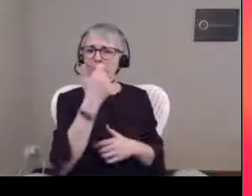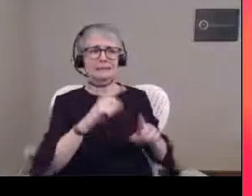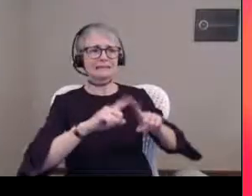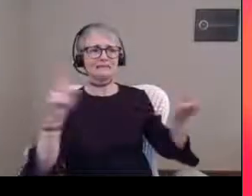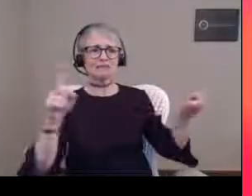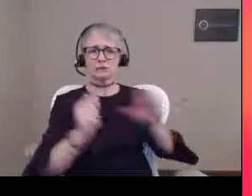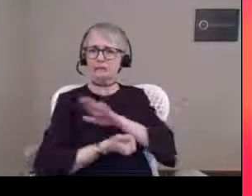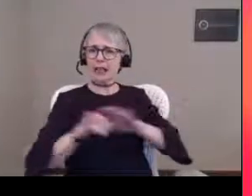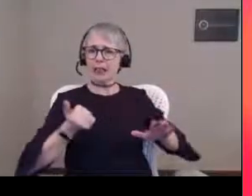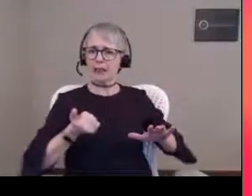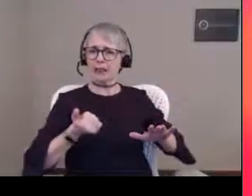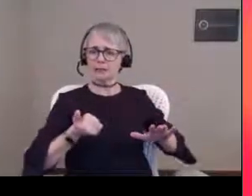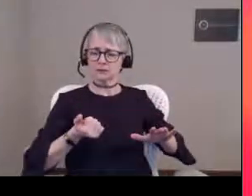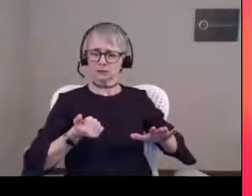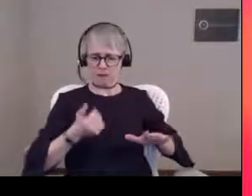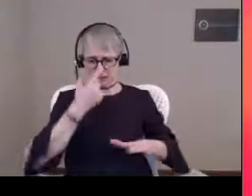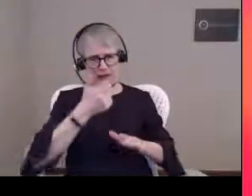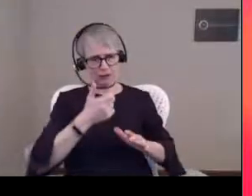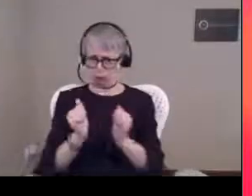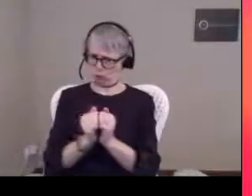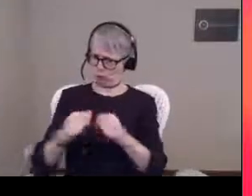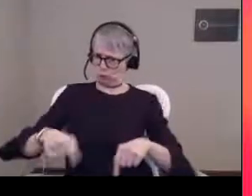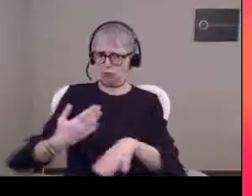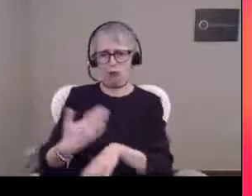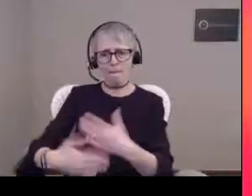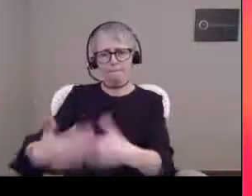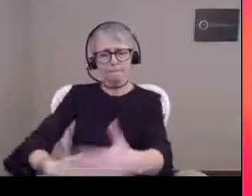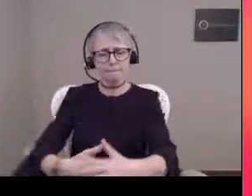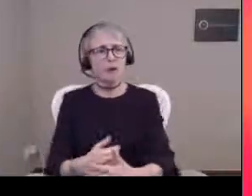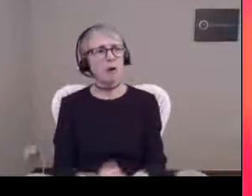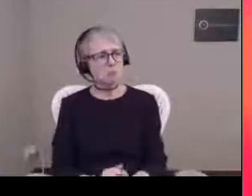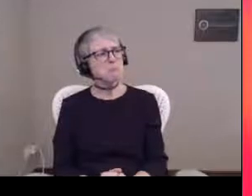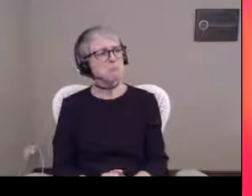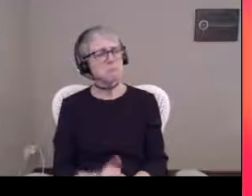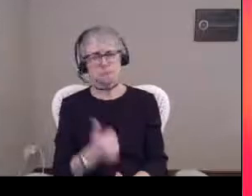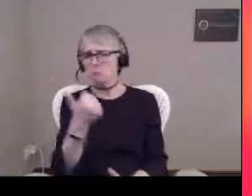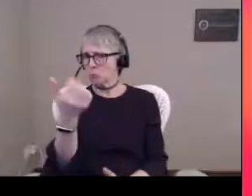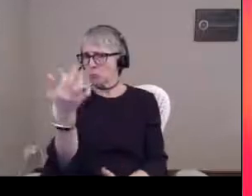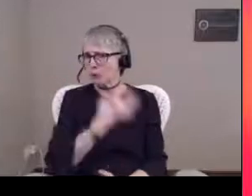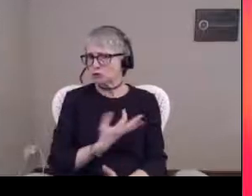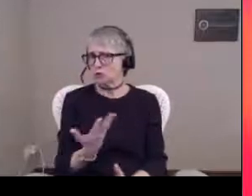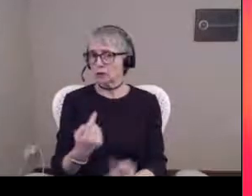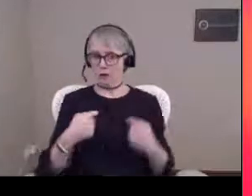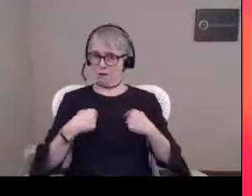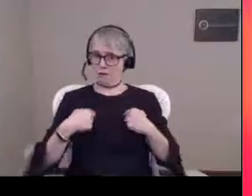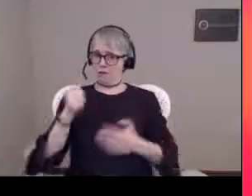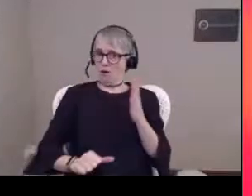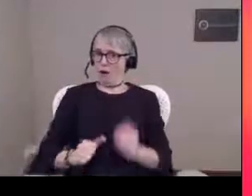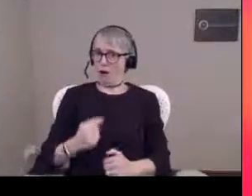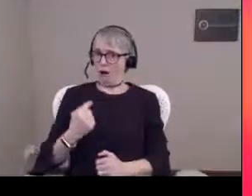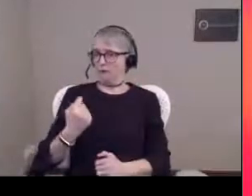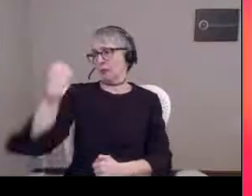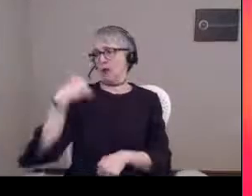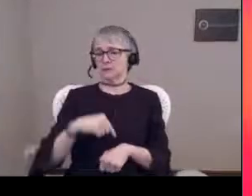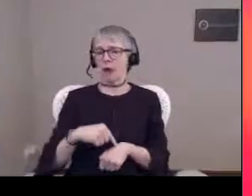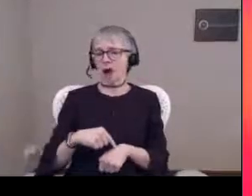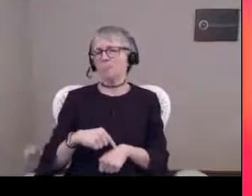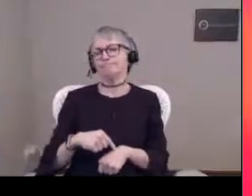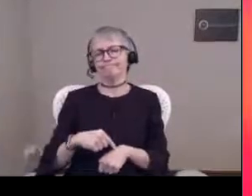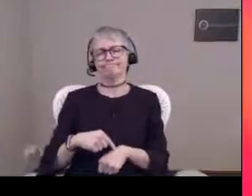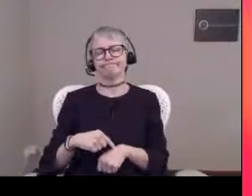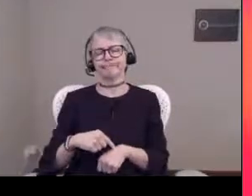Yeah, really good question, actually, Jane, because when I started ITV, I think we were very much recruiting the same type of